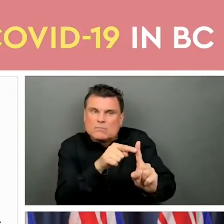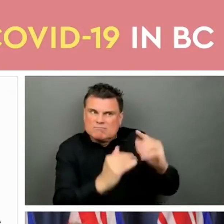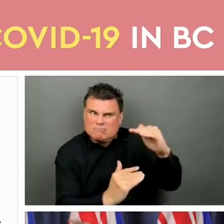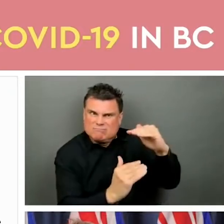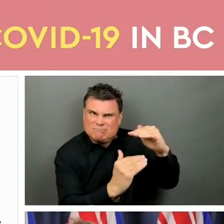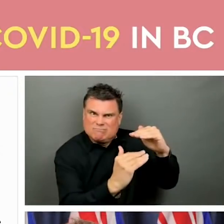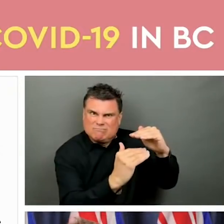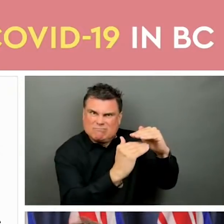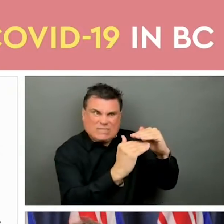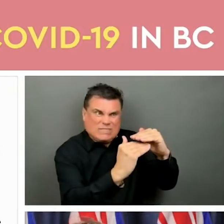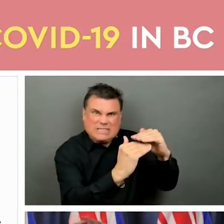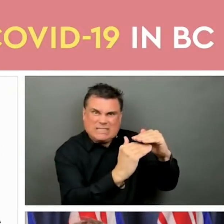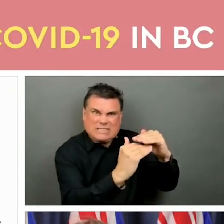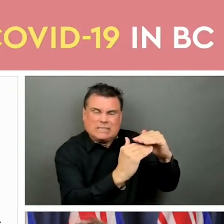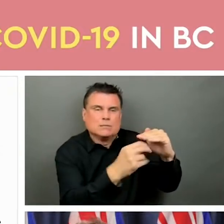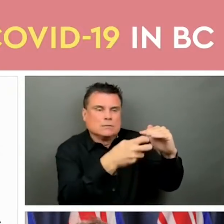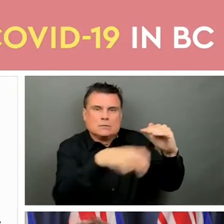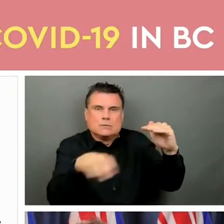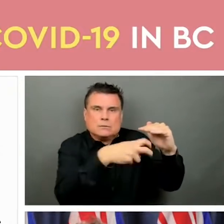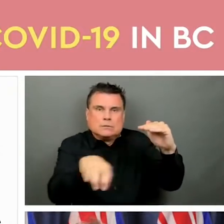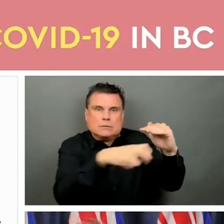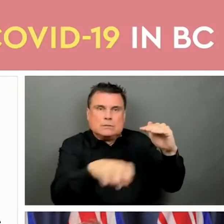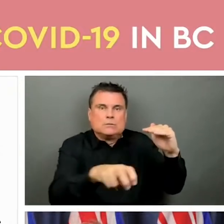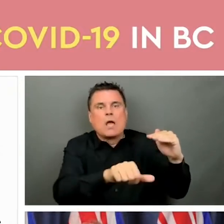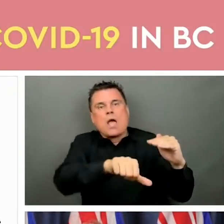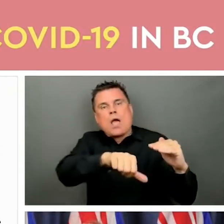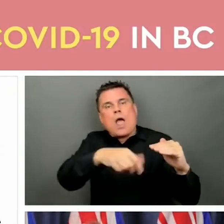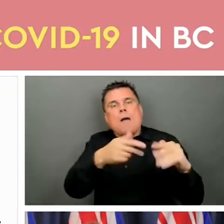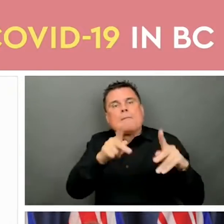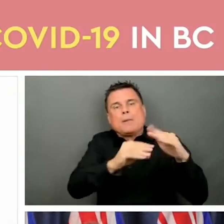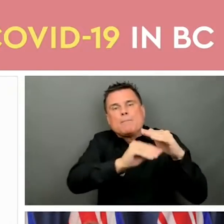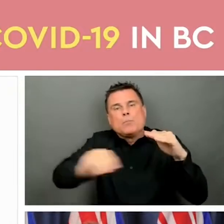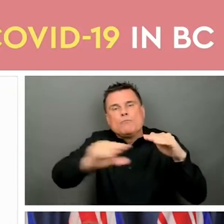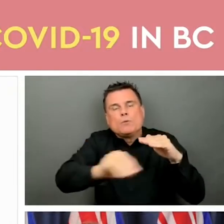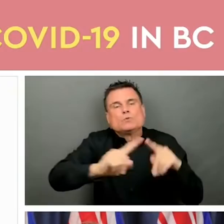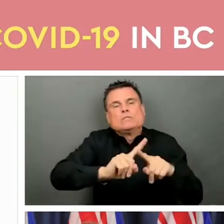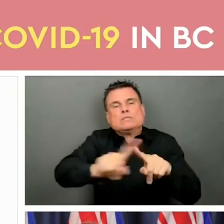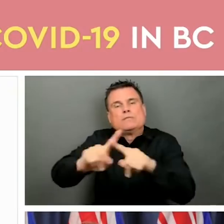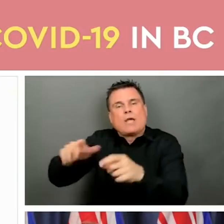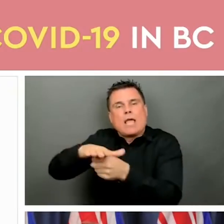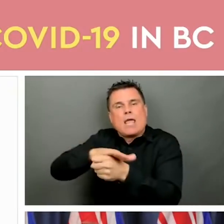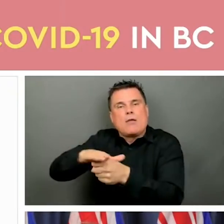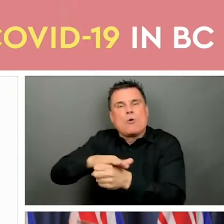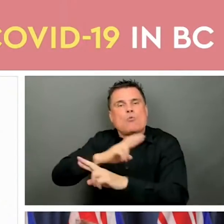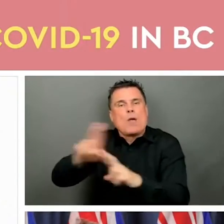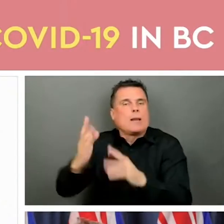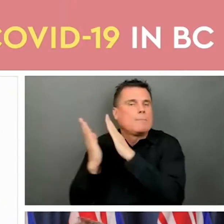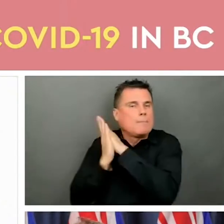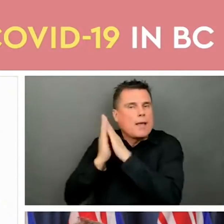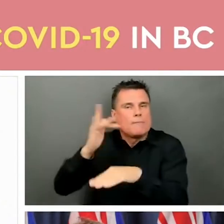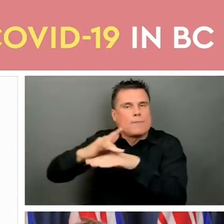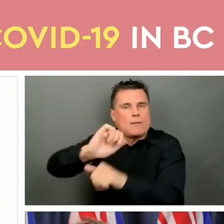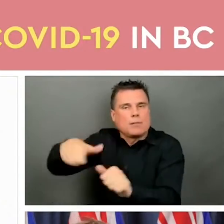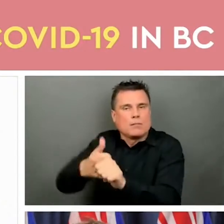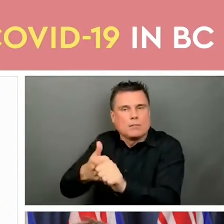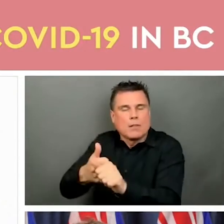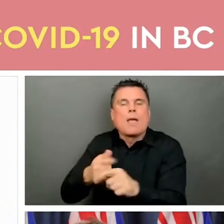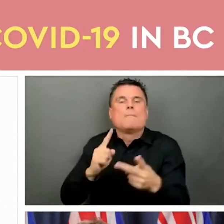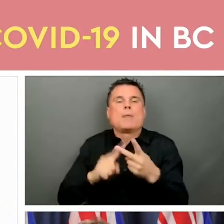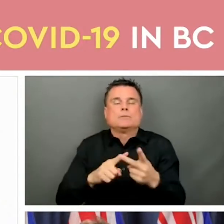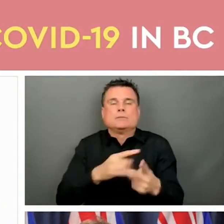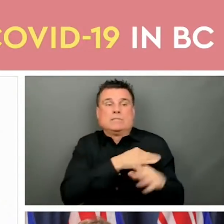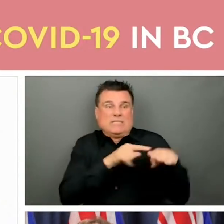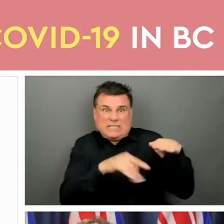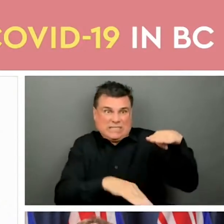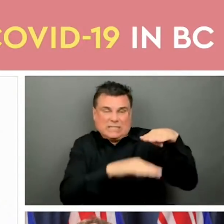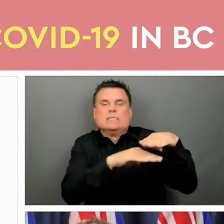means potentially deferral of surgeries, and you saw that that's happened in the last week, and as well other procedures. This chart